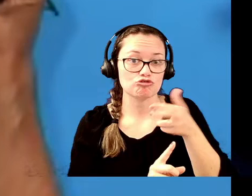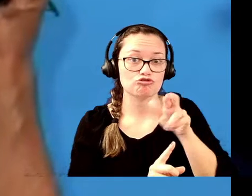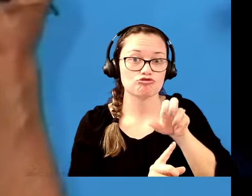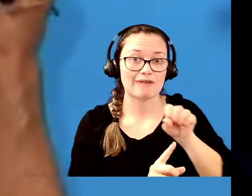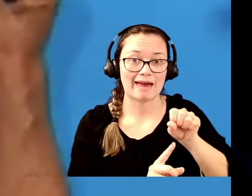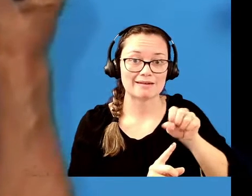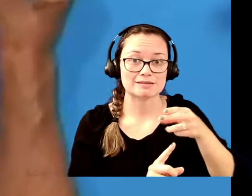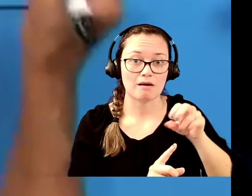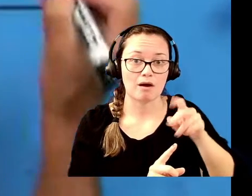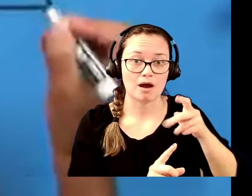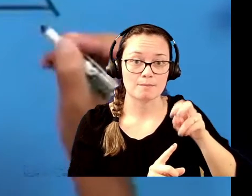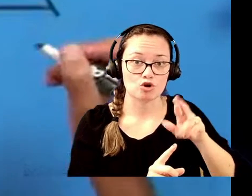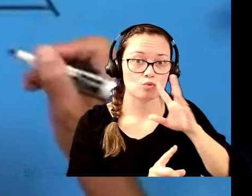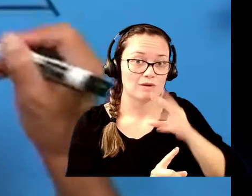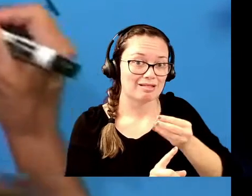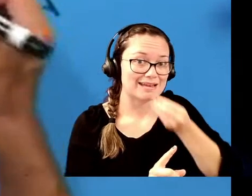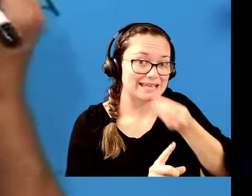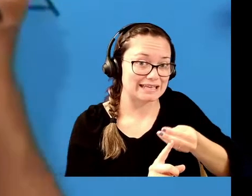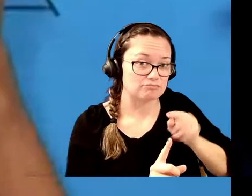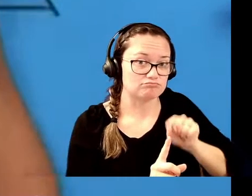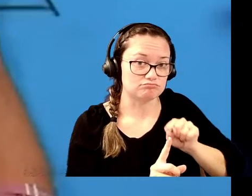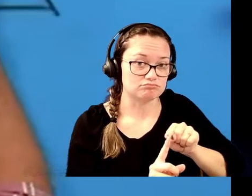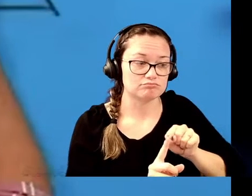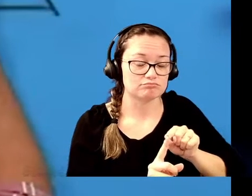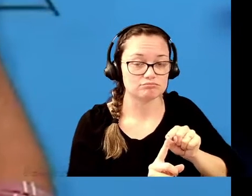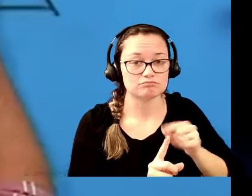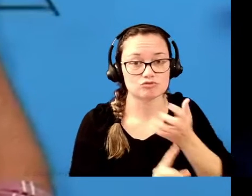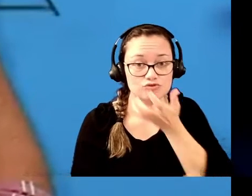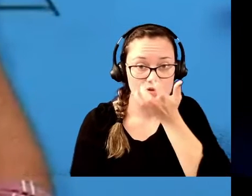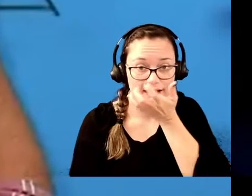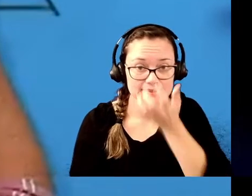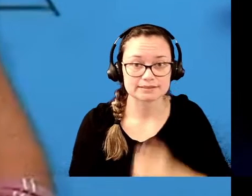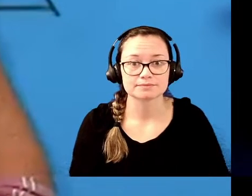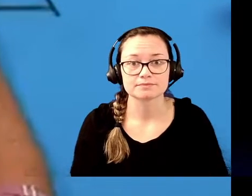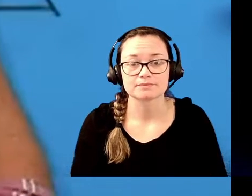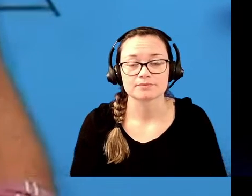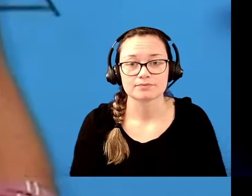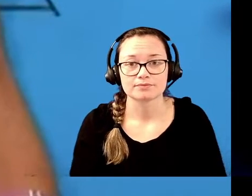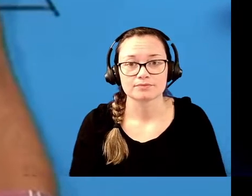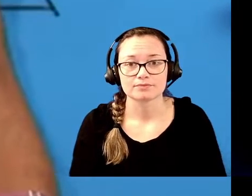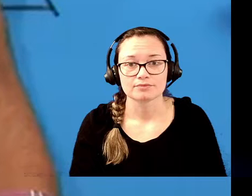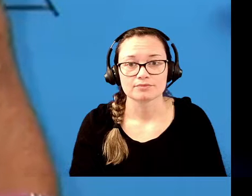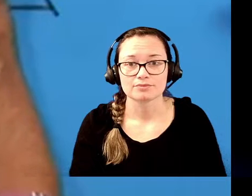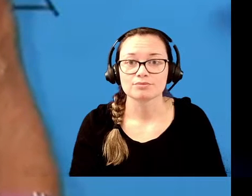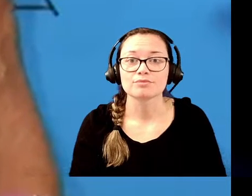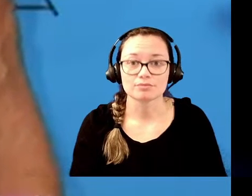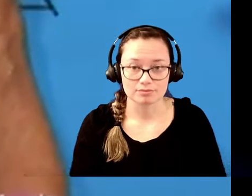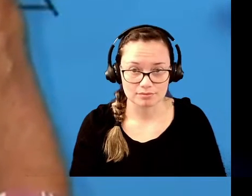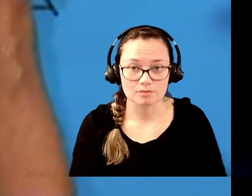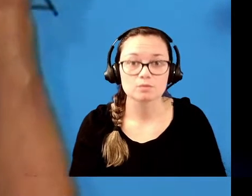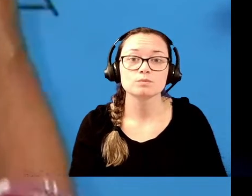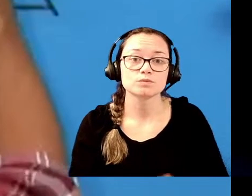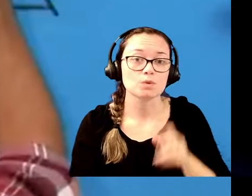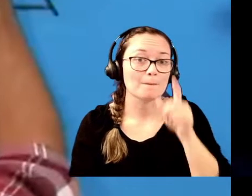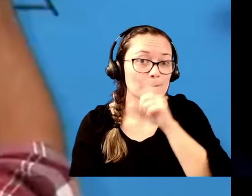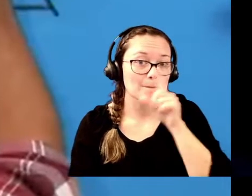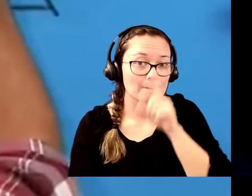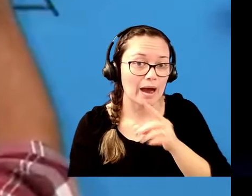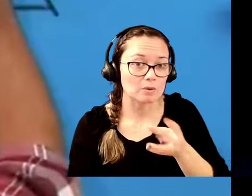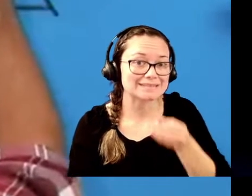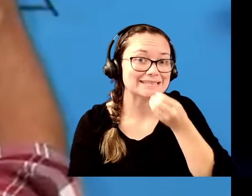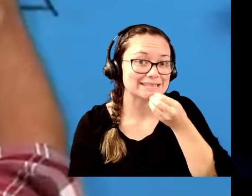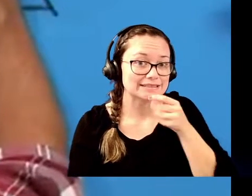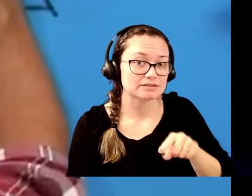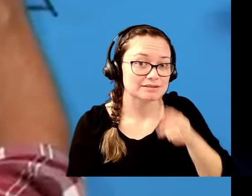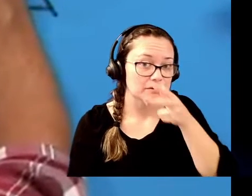grasshopper. And we'll say that that grasshopper is then eaten by a mouse. And that mouse is